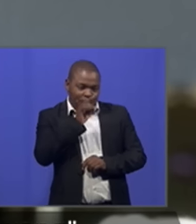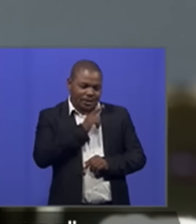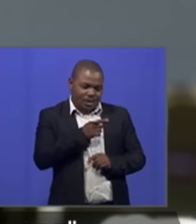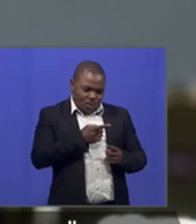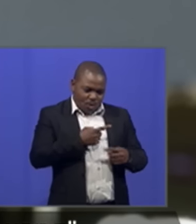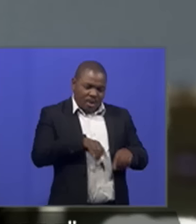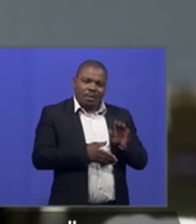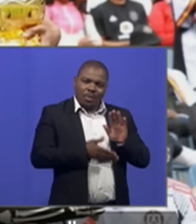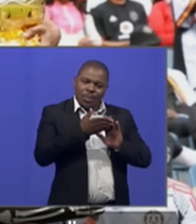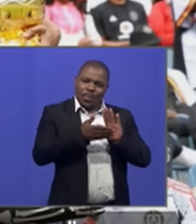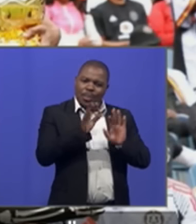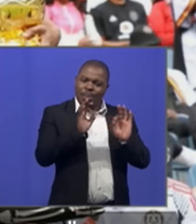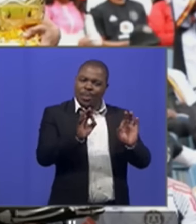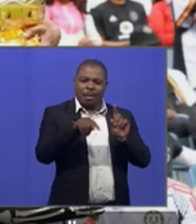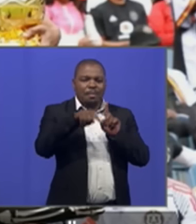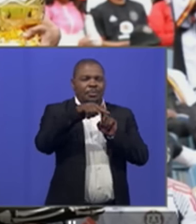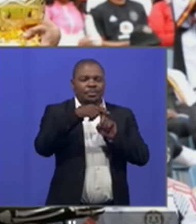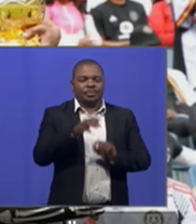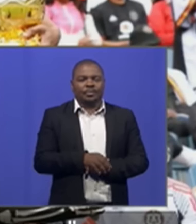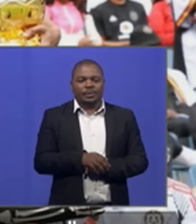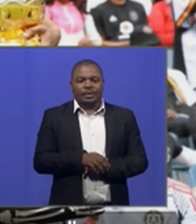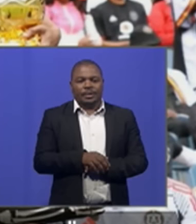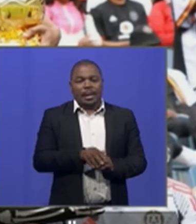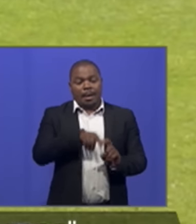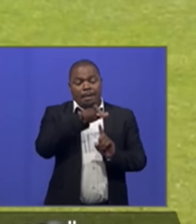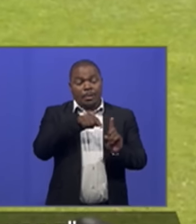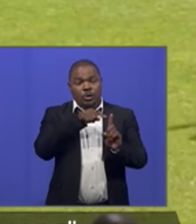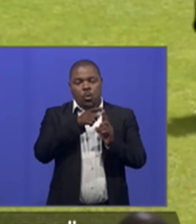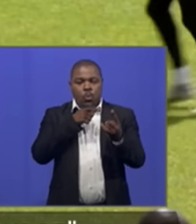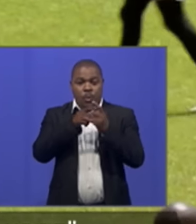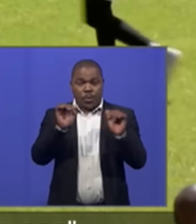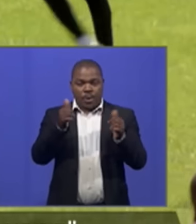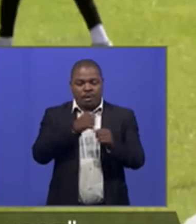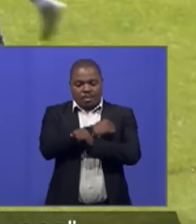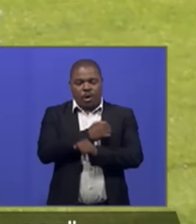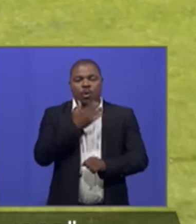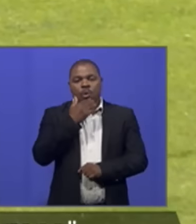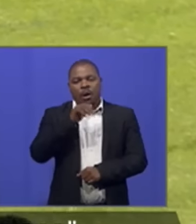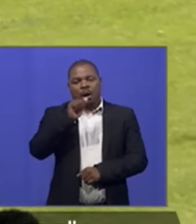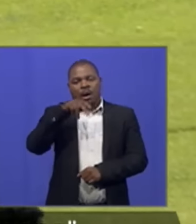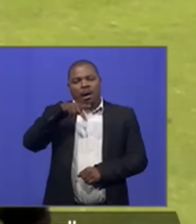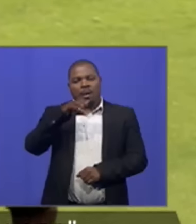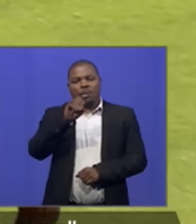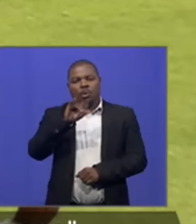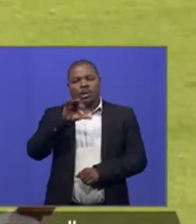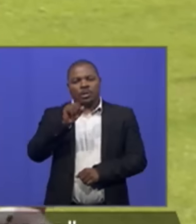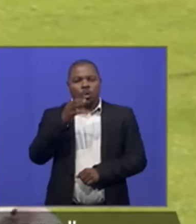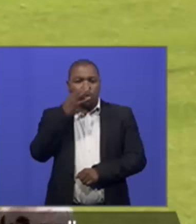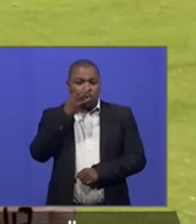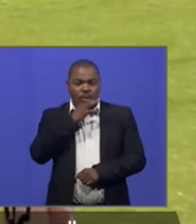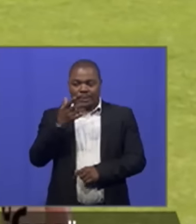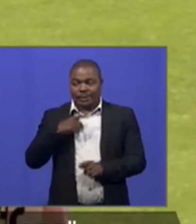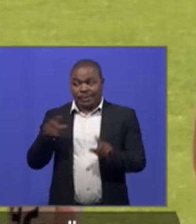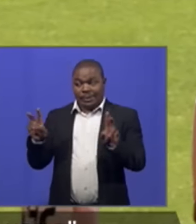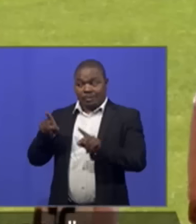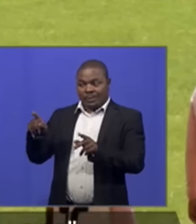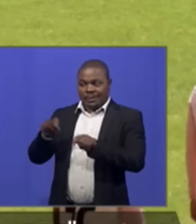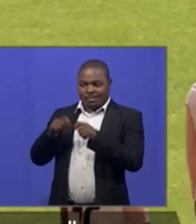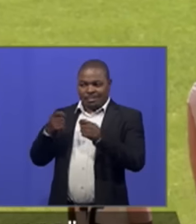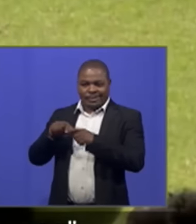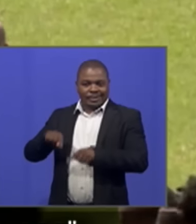progressing to the right place. Moralo pele wa Pirates Oswin Apolis o re ba tlo gahlana le sehlopha seo se fetogilego sa